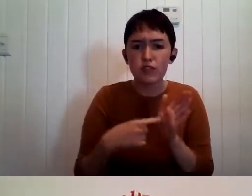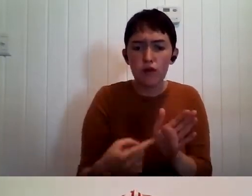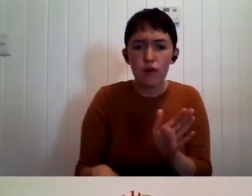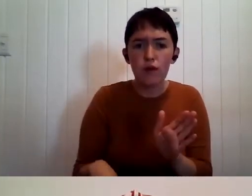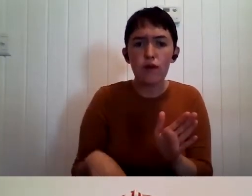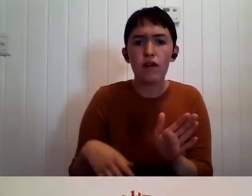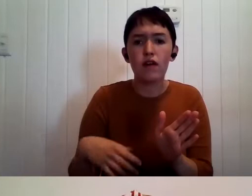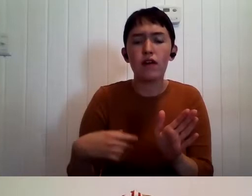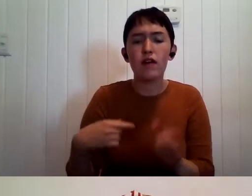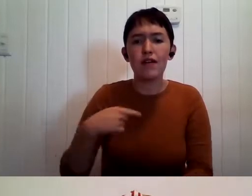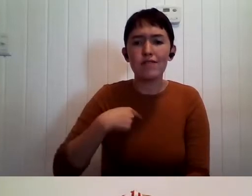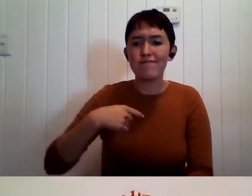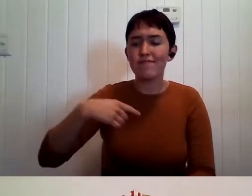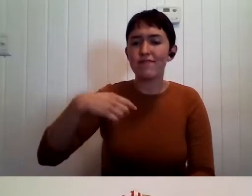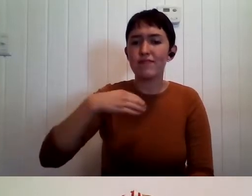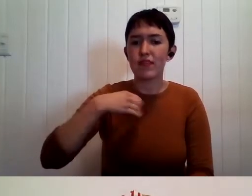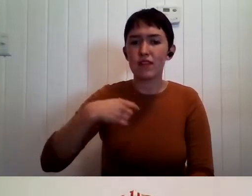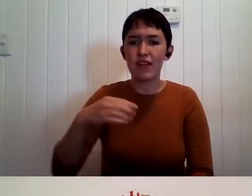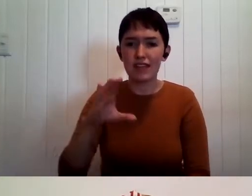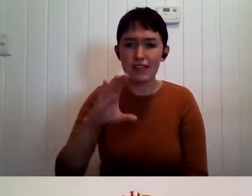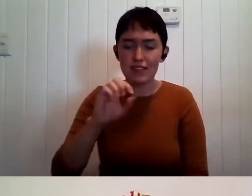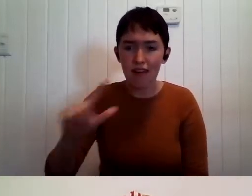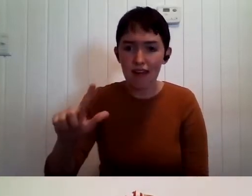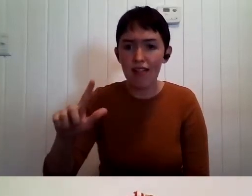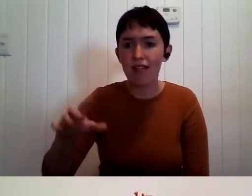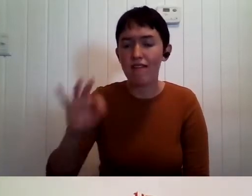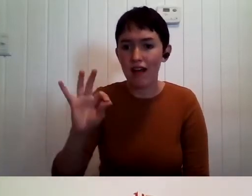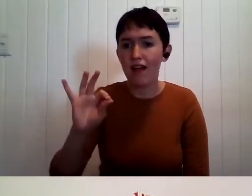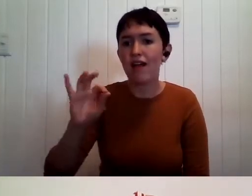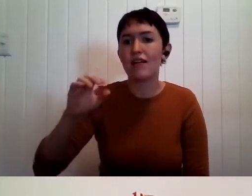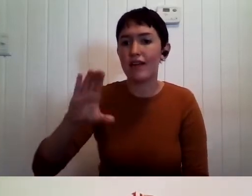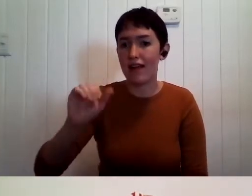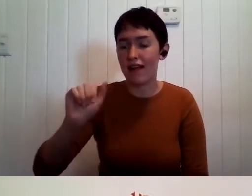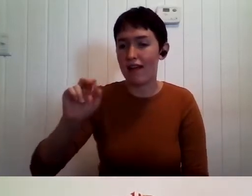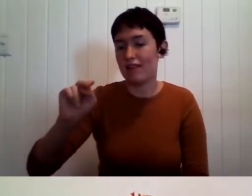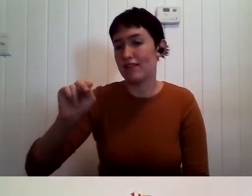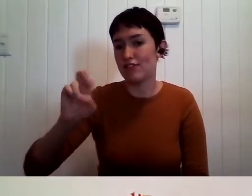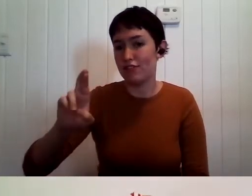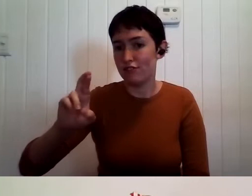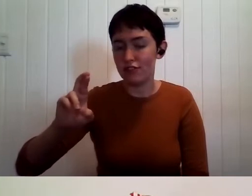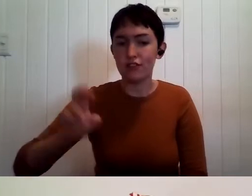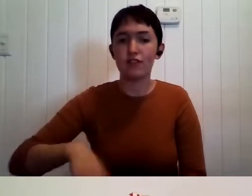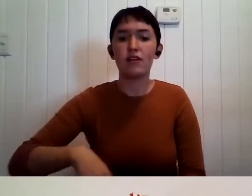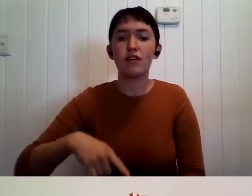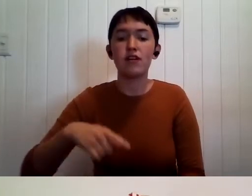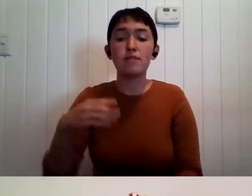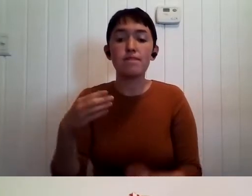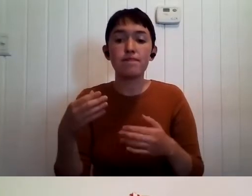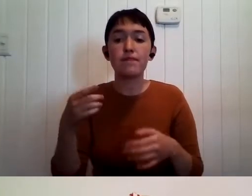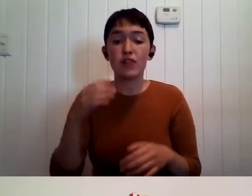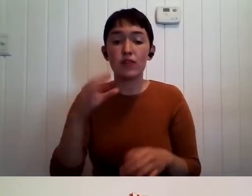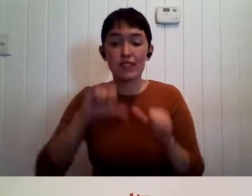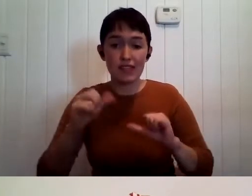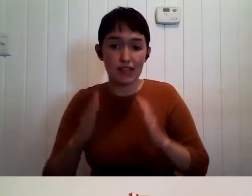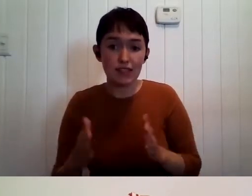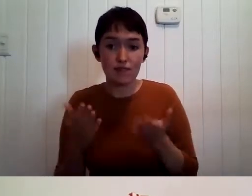it cancerous. And so what a scientist might do is take a tumor and then sequence the DNA of the tumor,